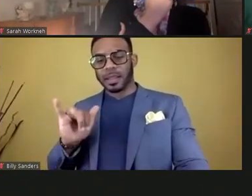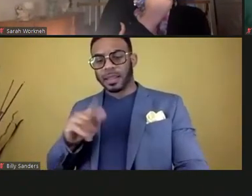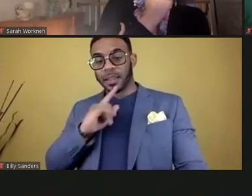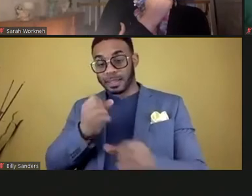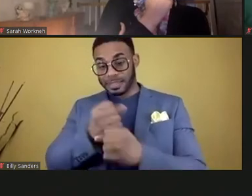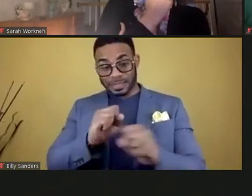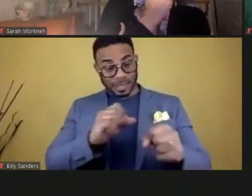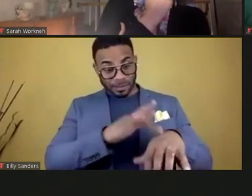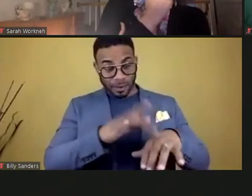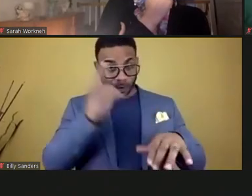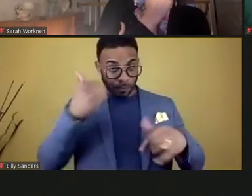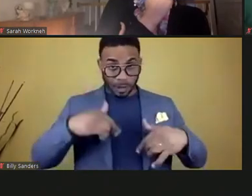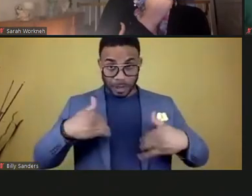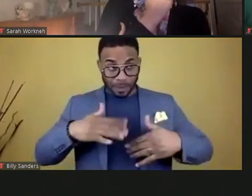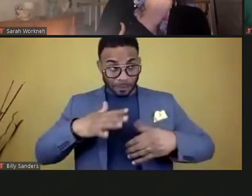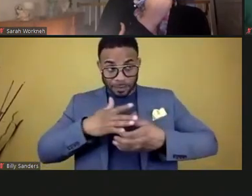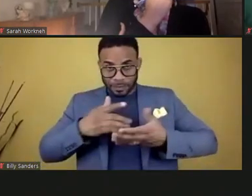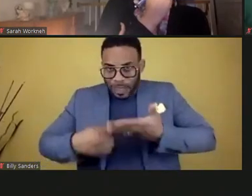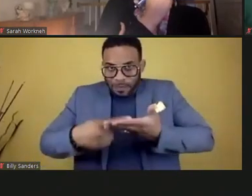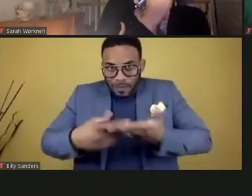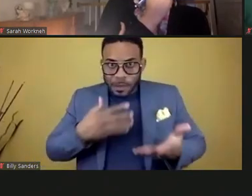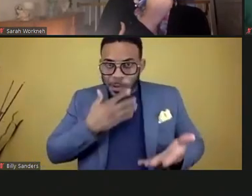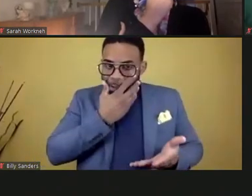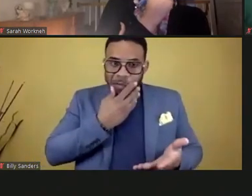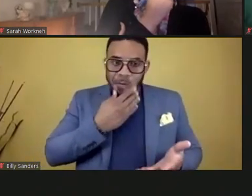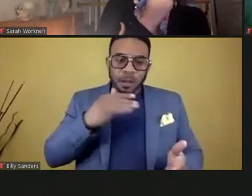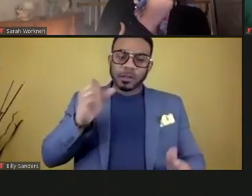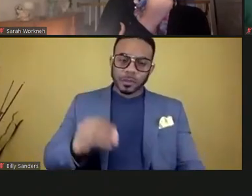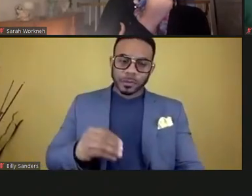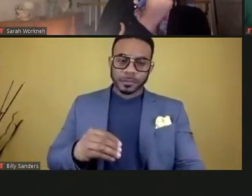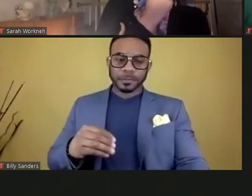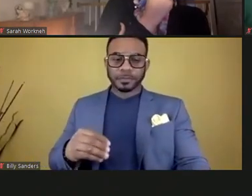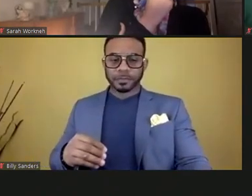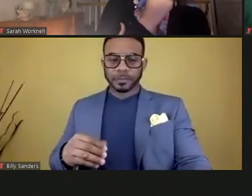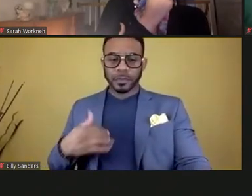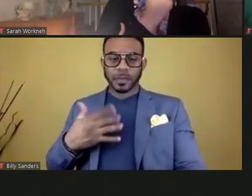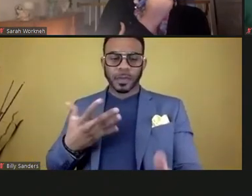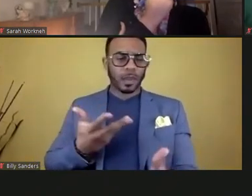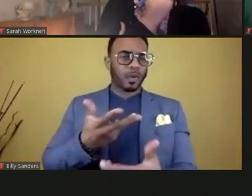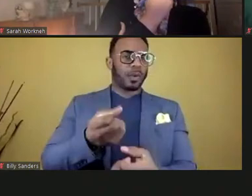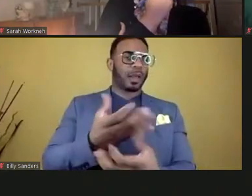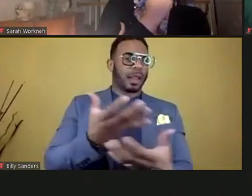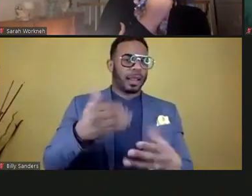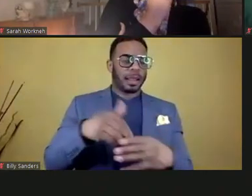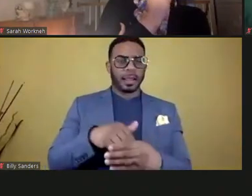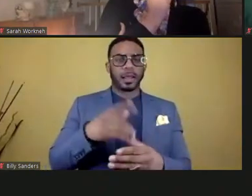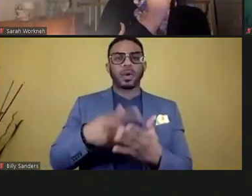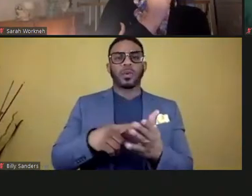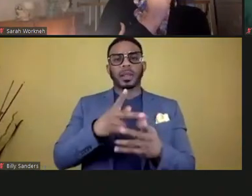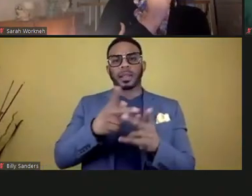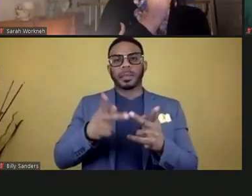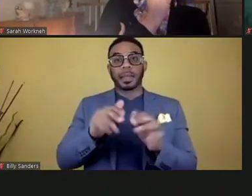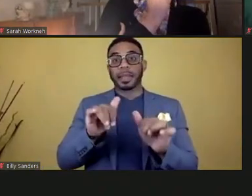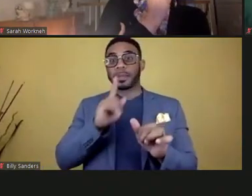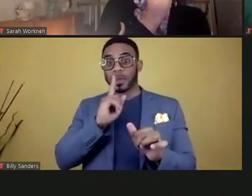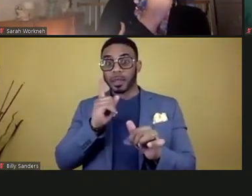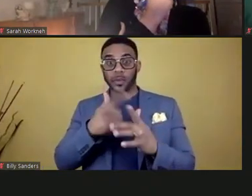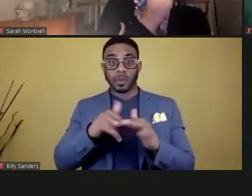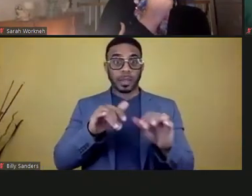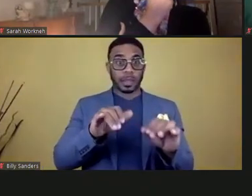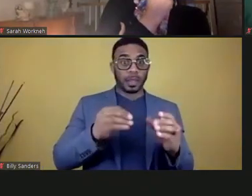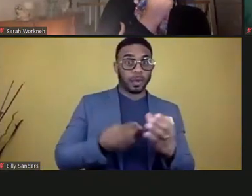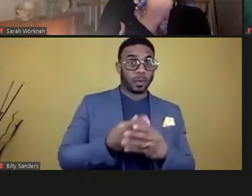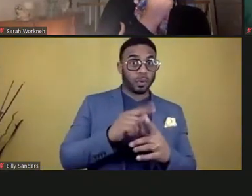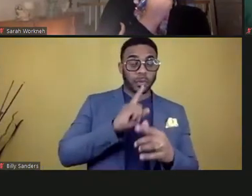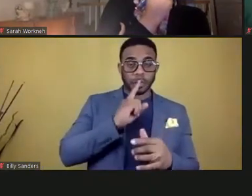safe enough for us to have these conversations. And so I trust a lot in what these places can be and what they can grow